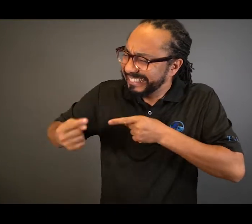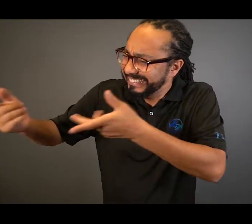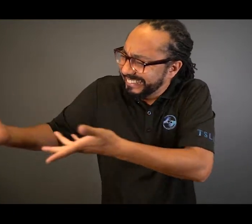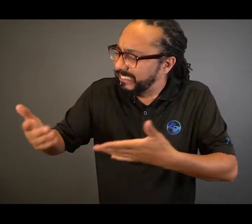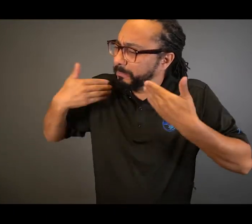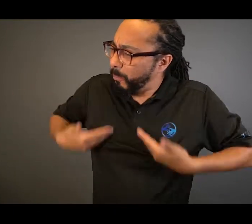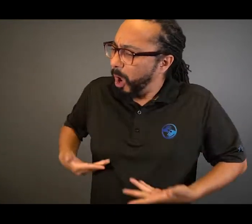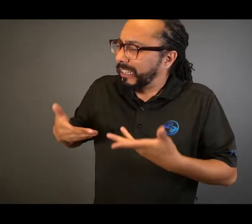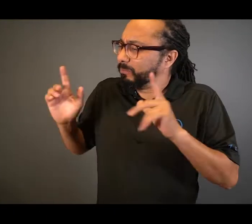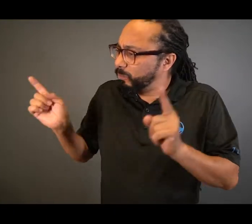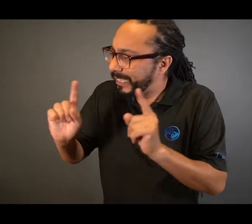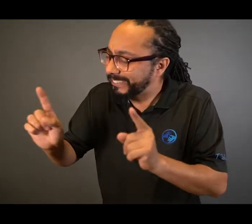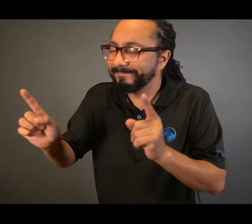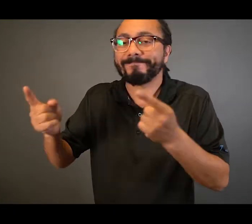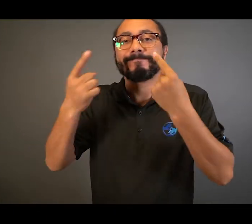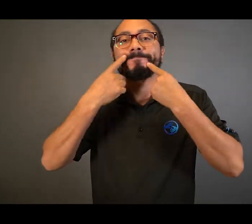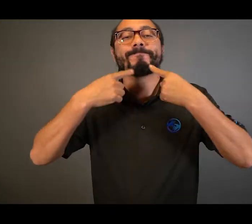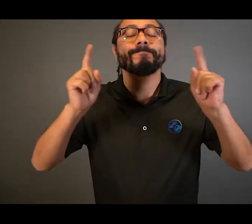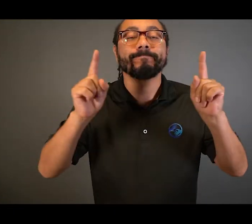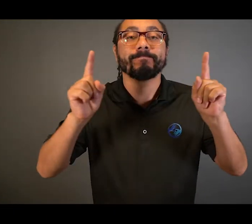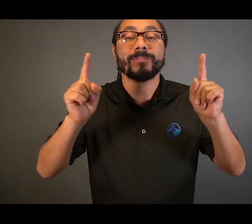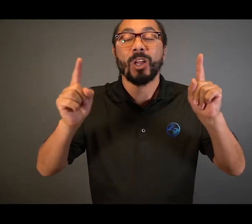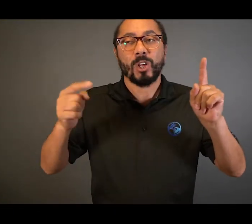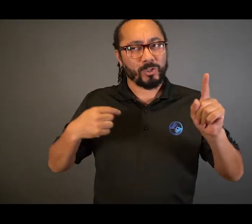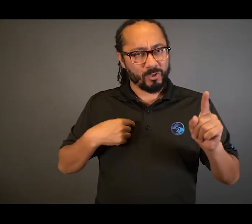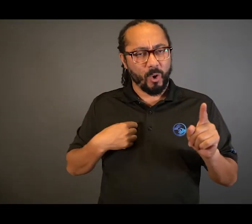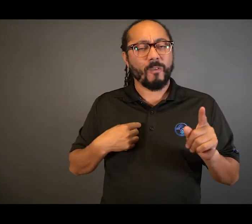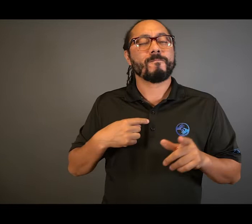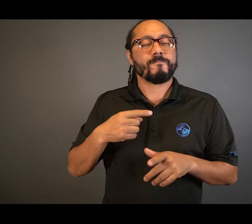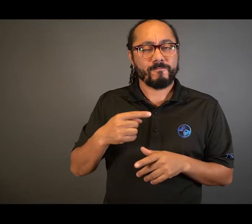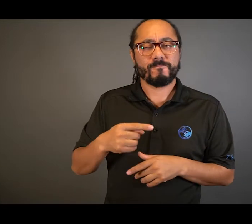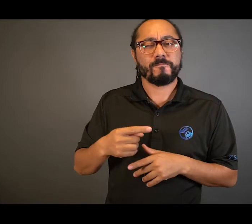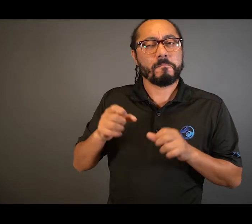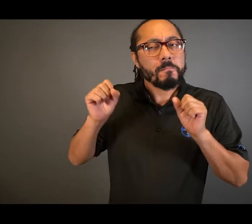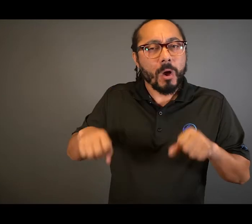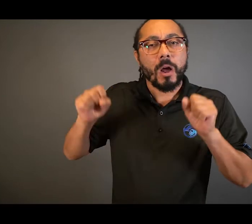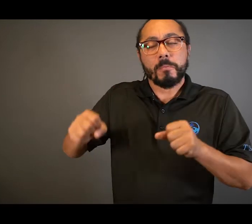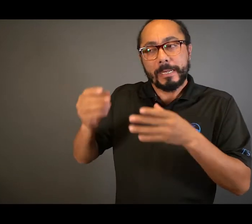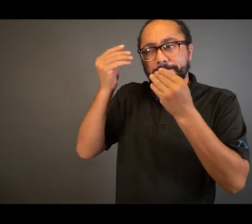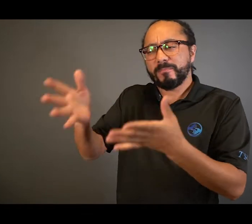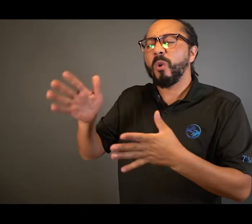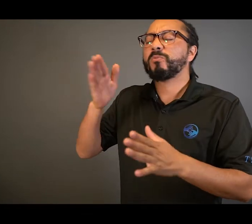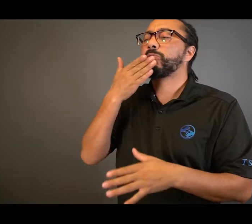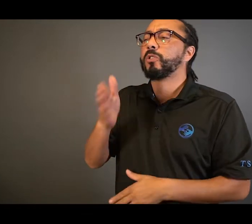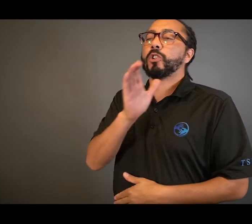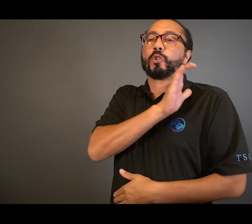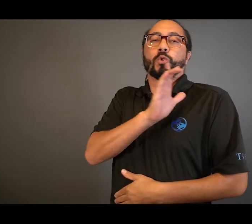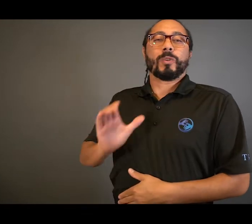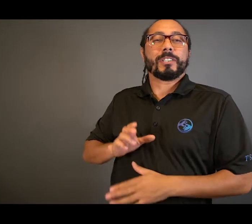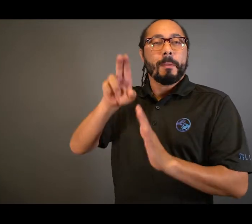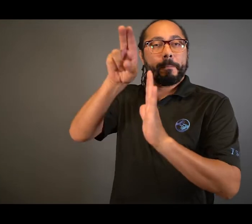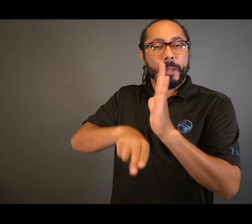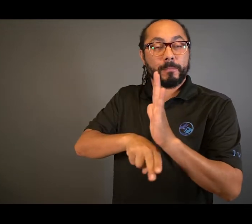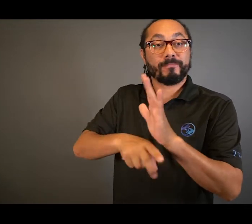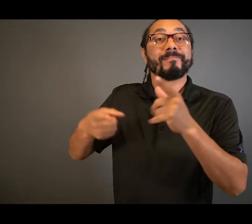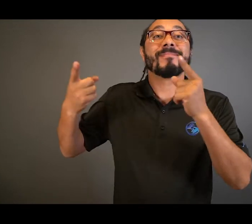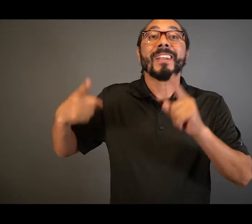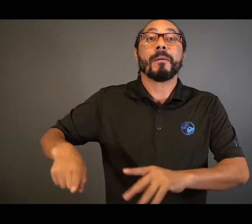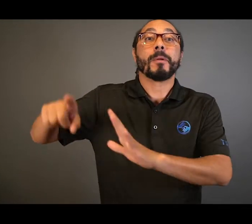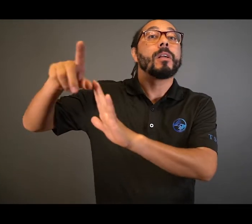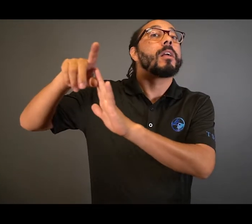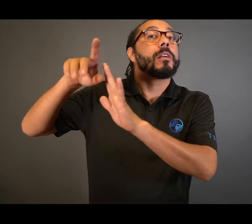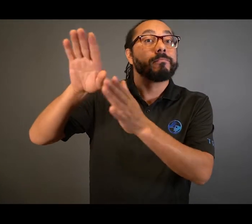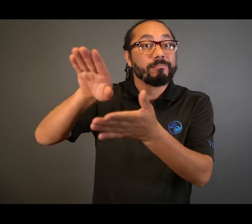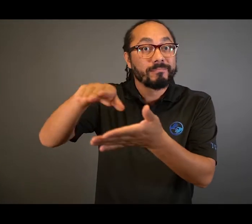but was unsuccessful. Joshua Glover was probably assured a good Christian burial, but after he died, his body